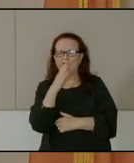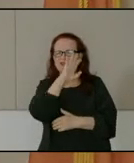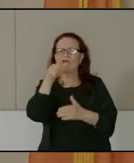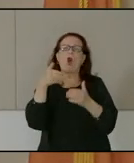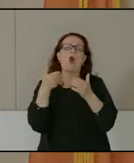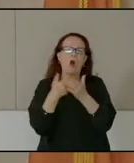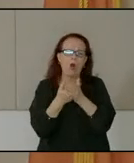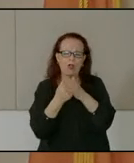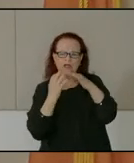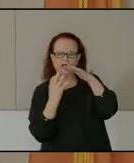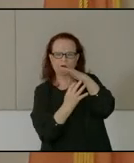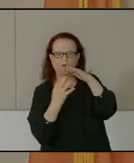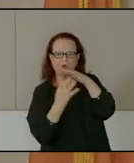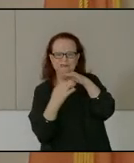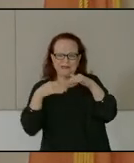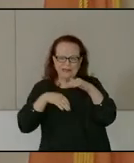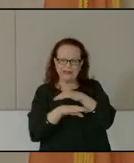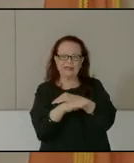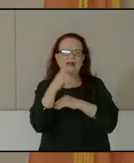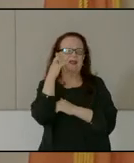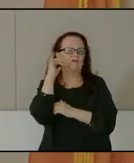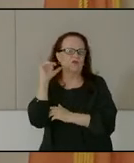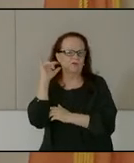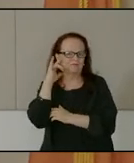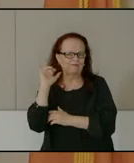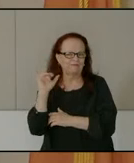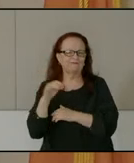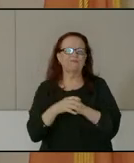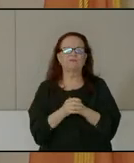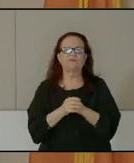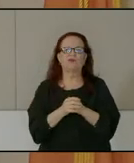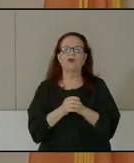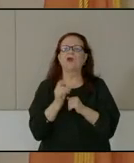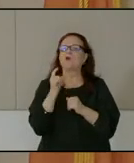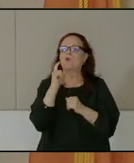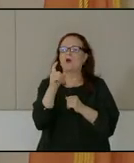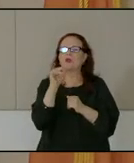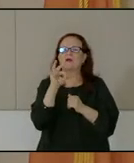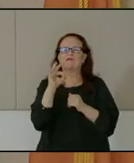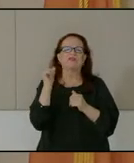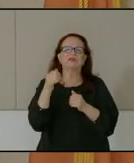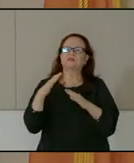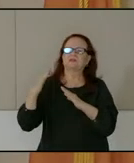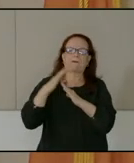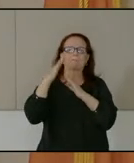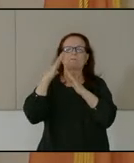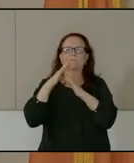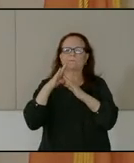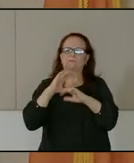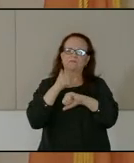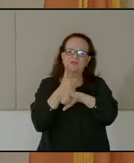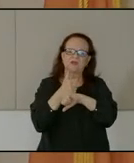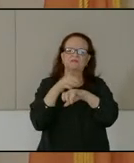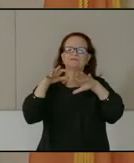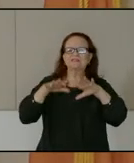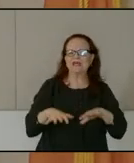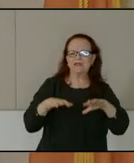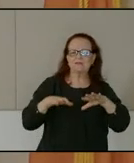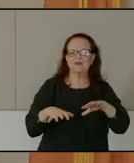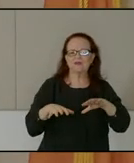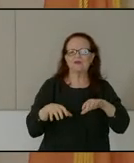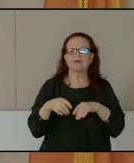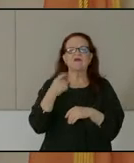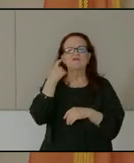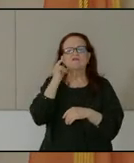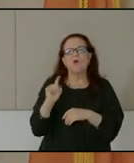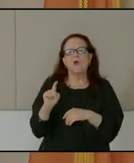country. California is also one of the top resettlement destinations for refugees fleeing political